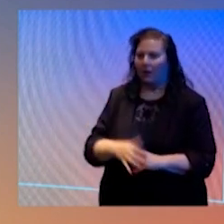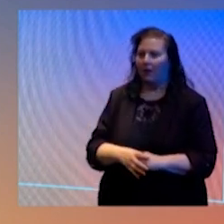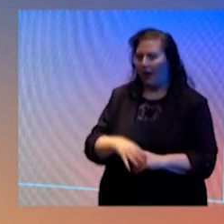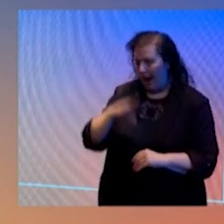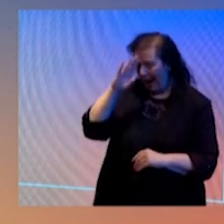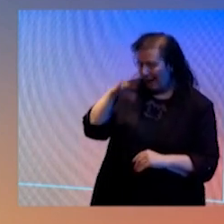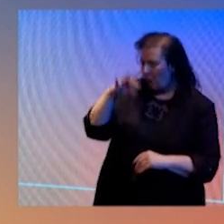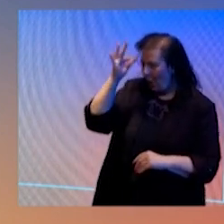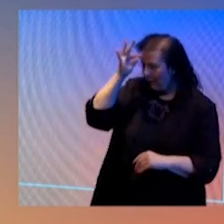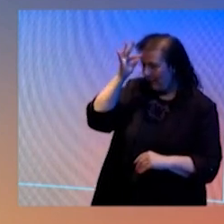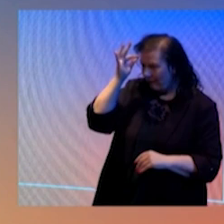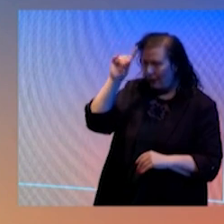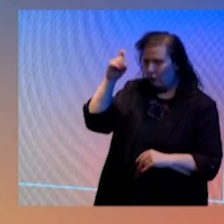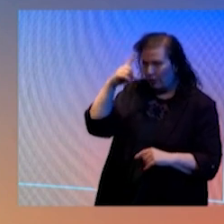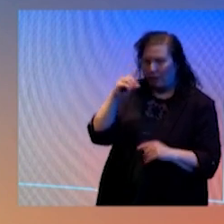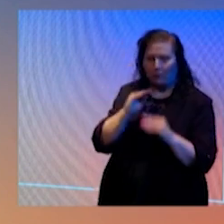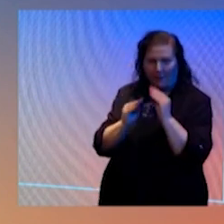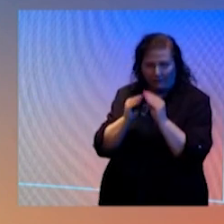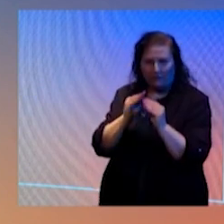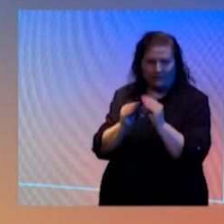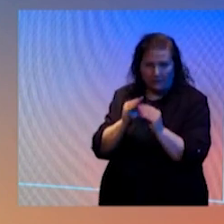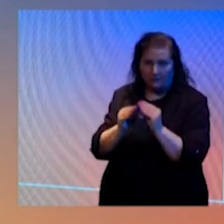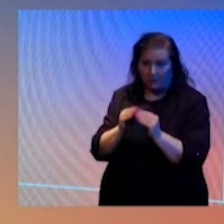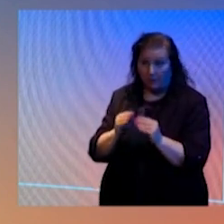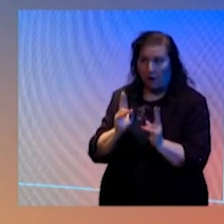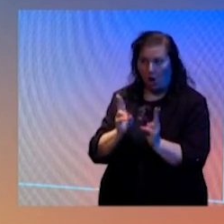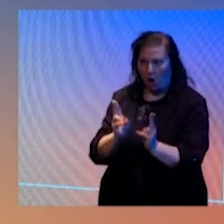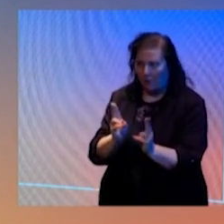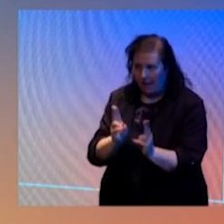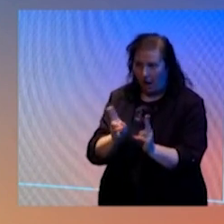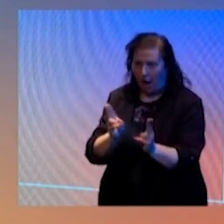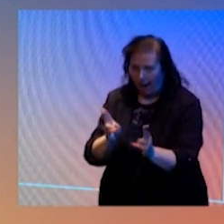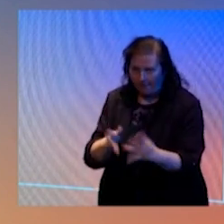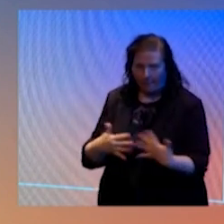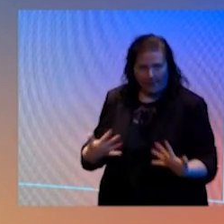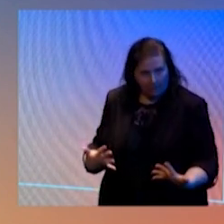federal government's in the process of fixing it. Hurry up, hurry up.